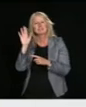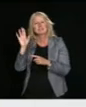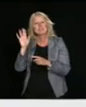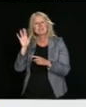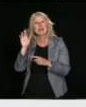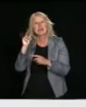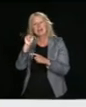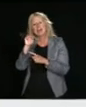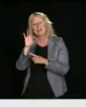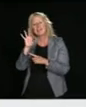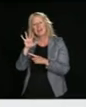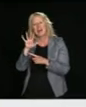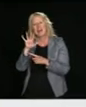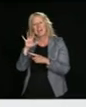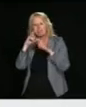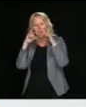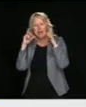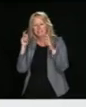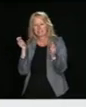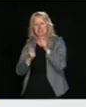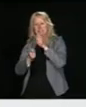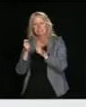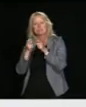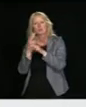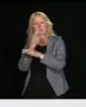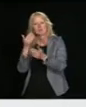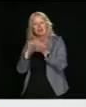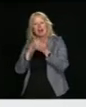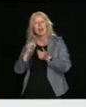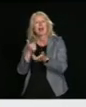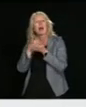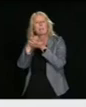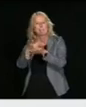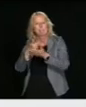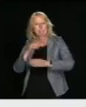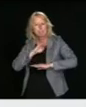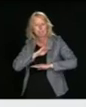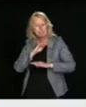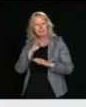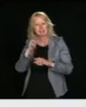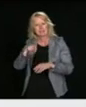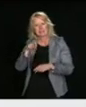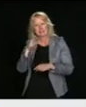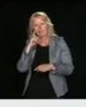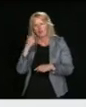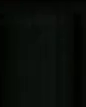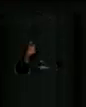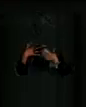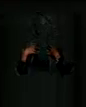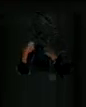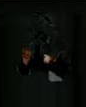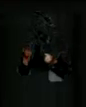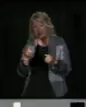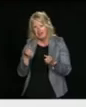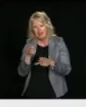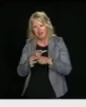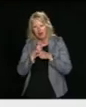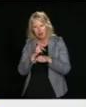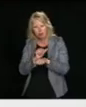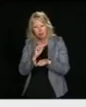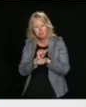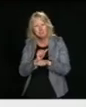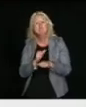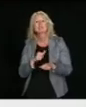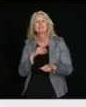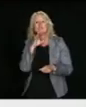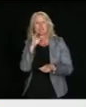to help meet the needs of Canadian healthcare workers. Avant de terminer, j'aimerais souligner les. Before